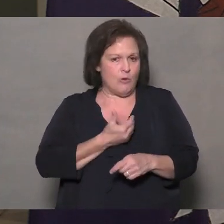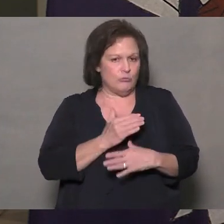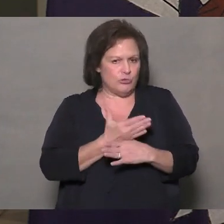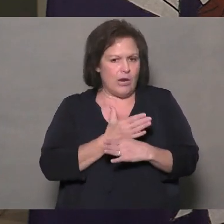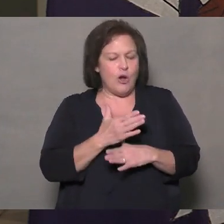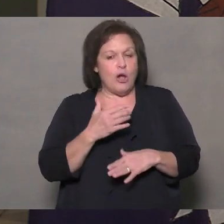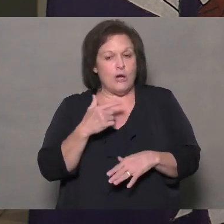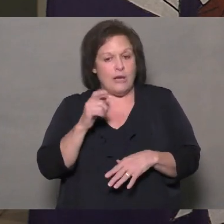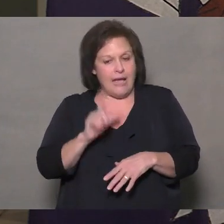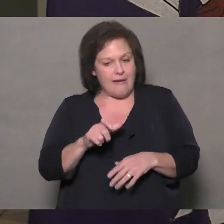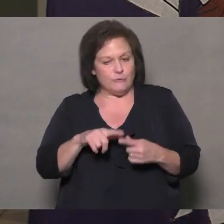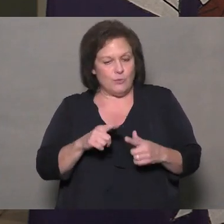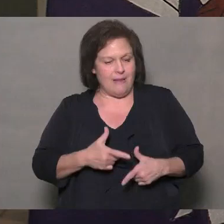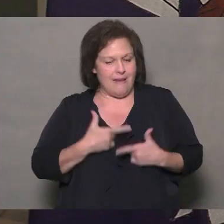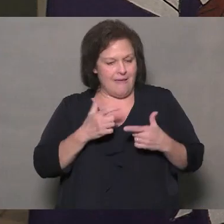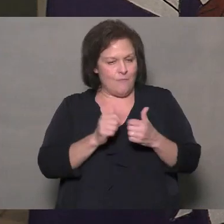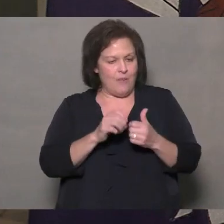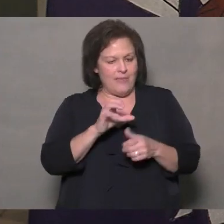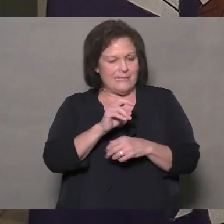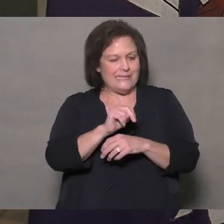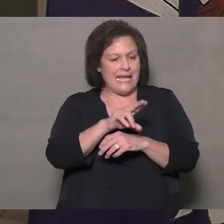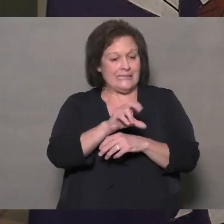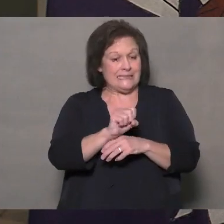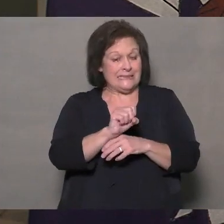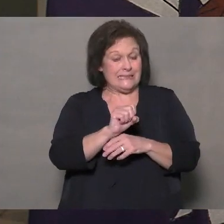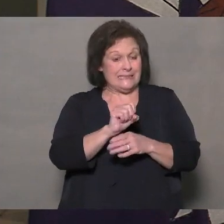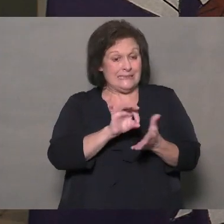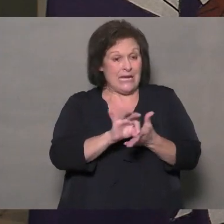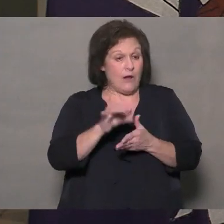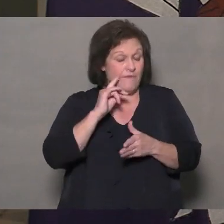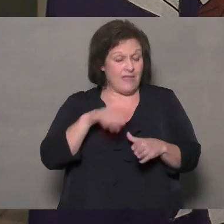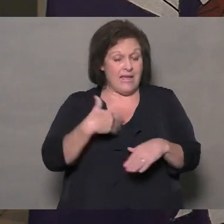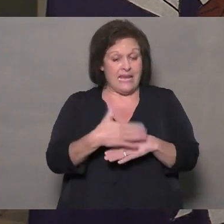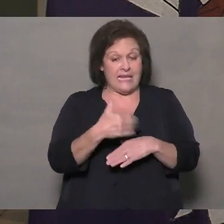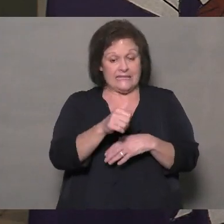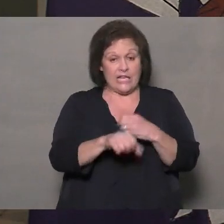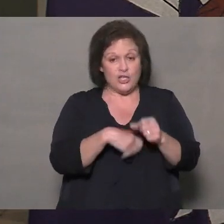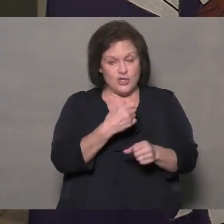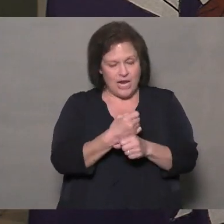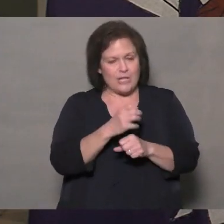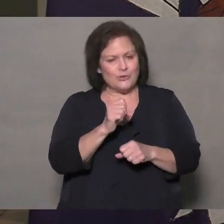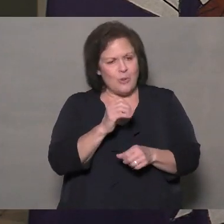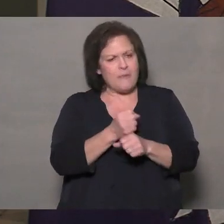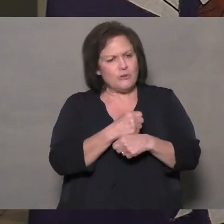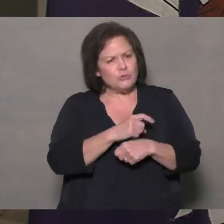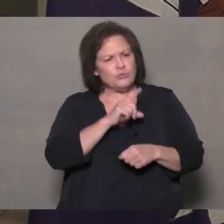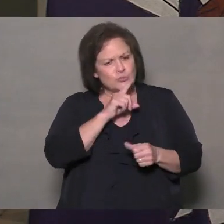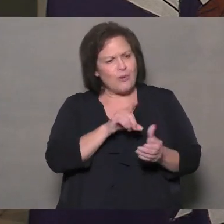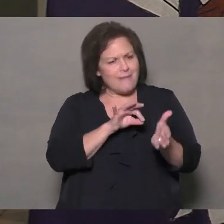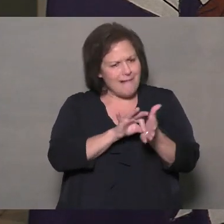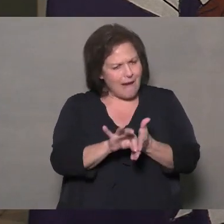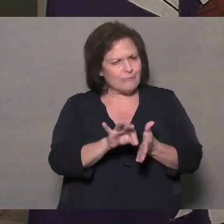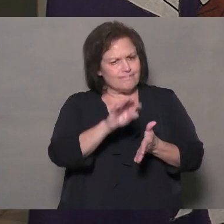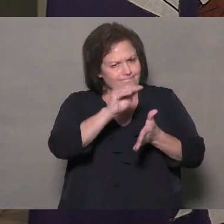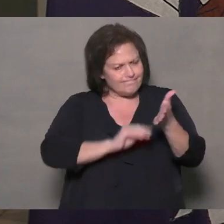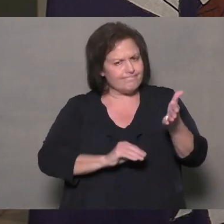We will have to live with our census count for the next 10 years, so let's get it right. We can do